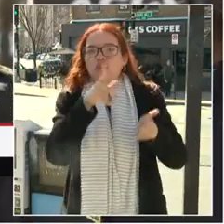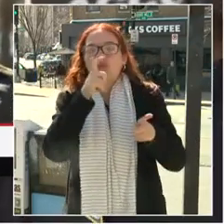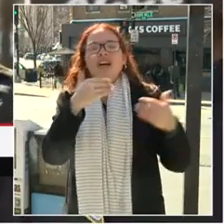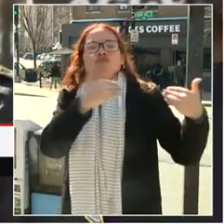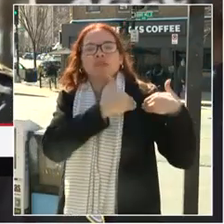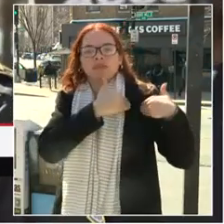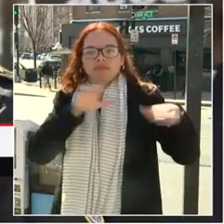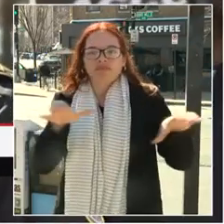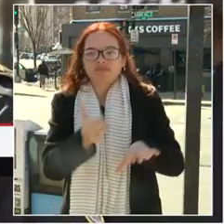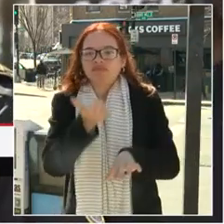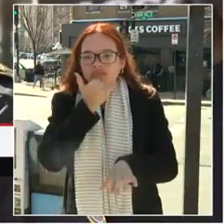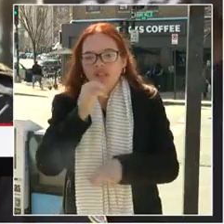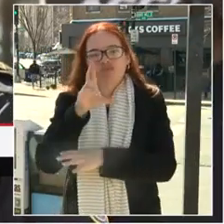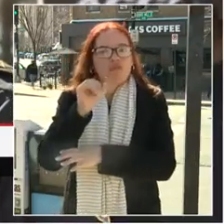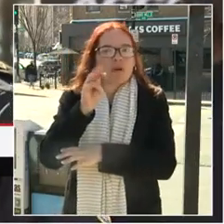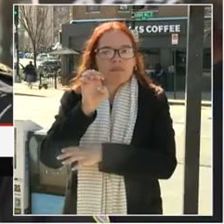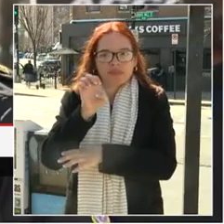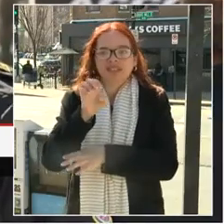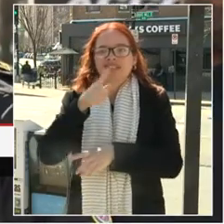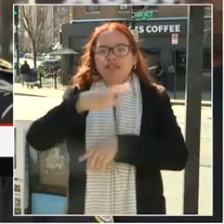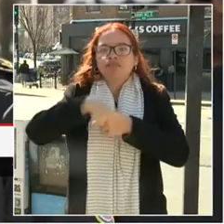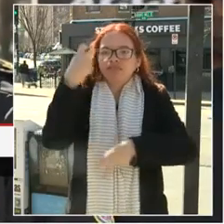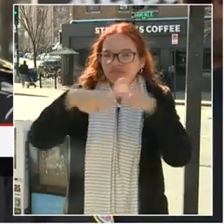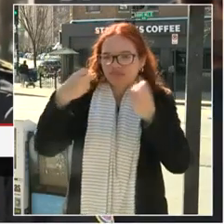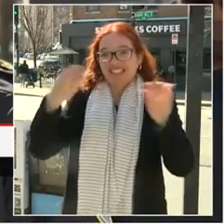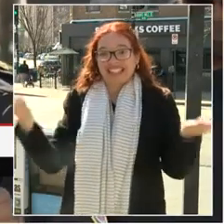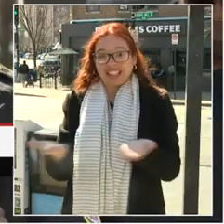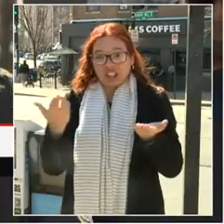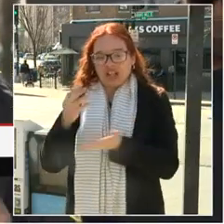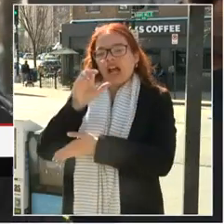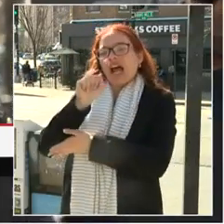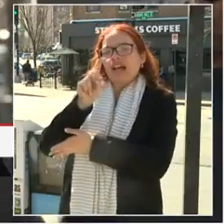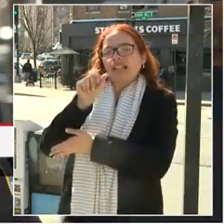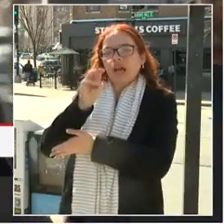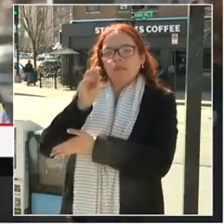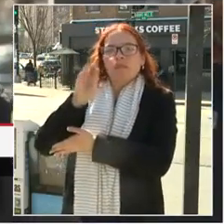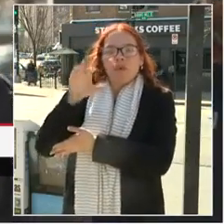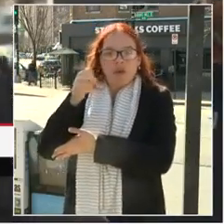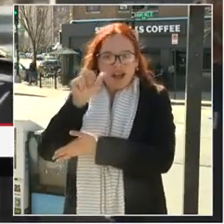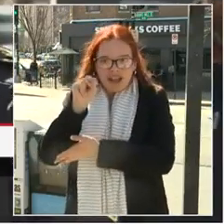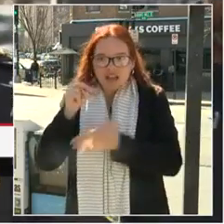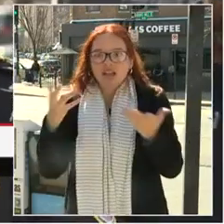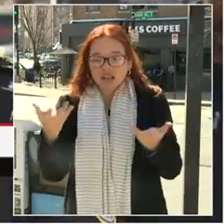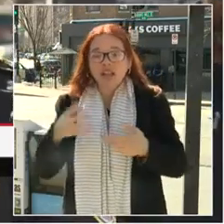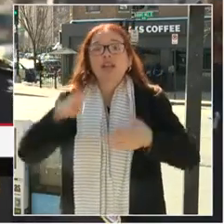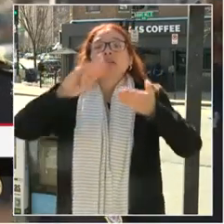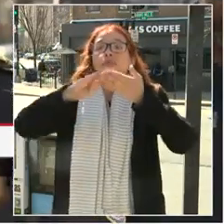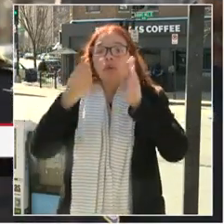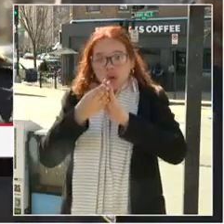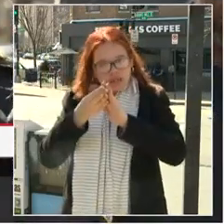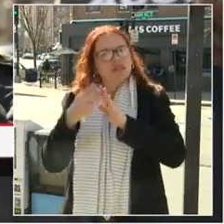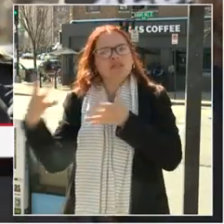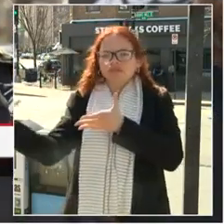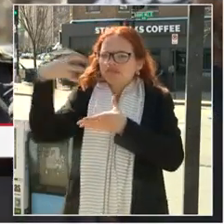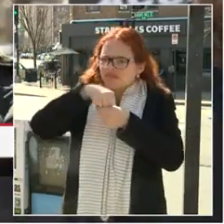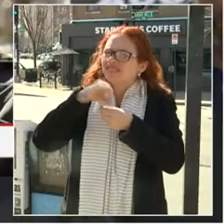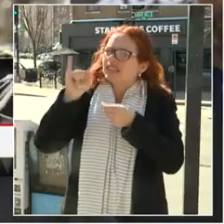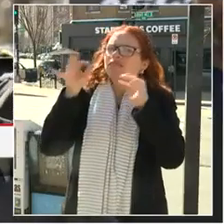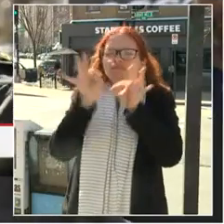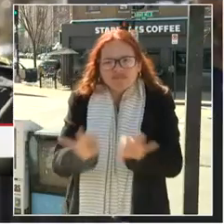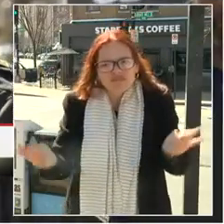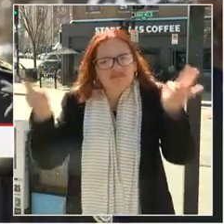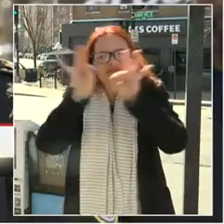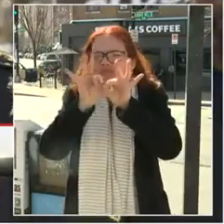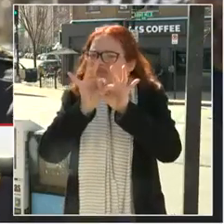the Adams Morgan community. The community cooperation is crucial in all aspects of the